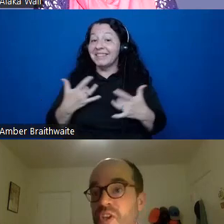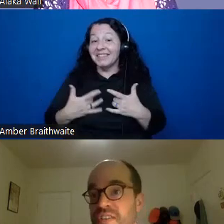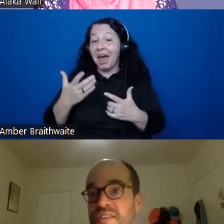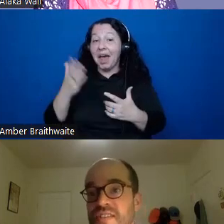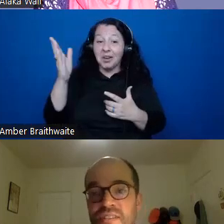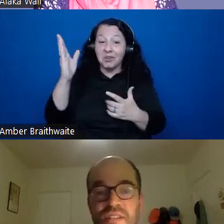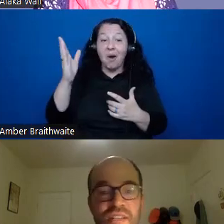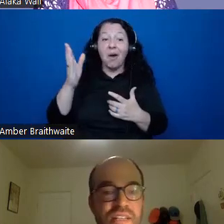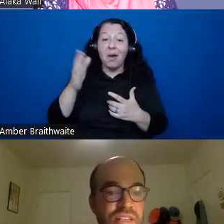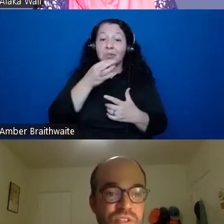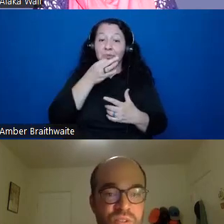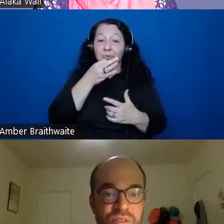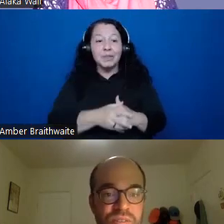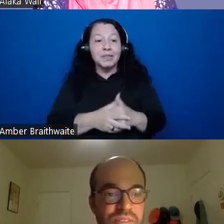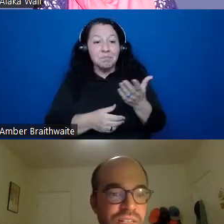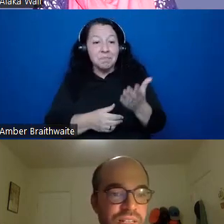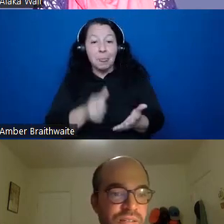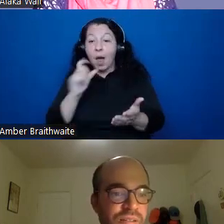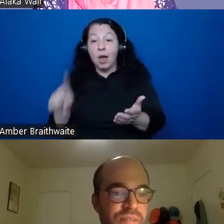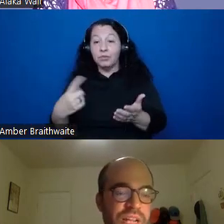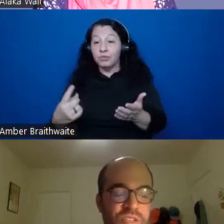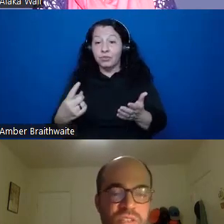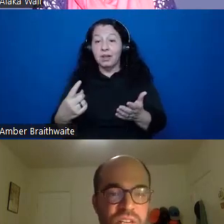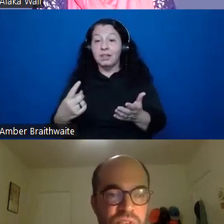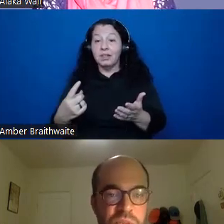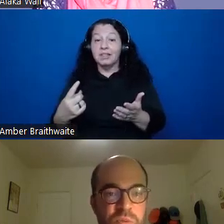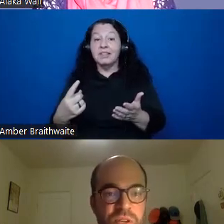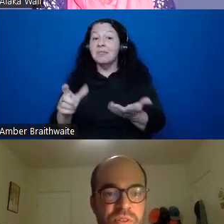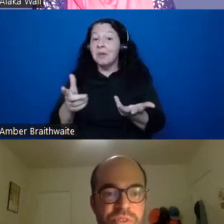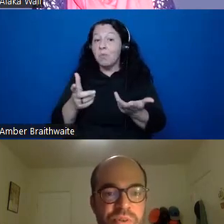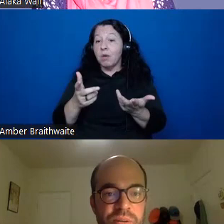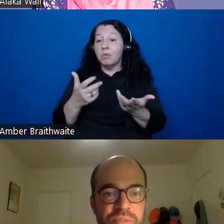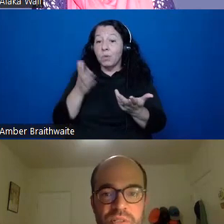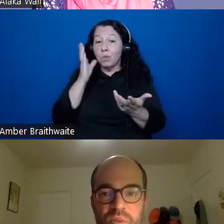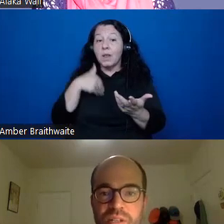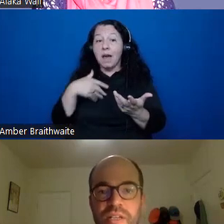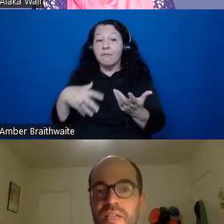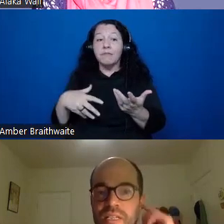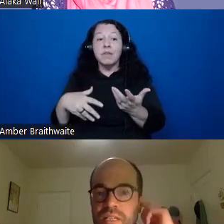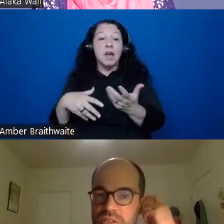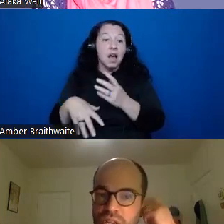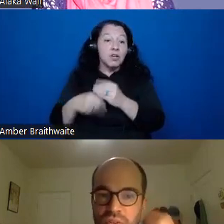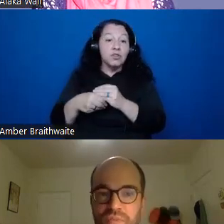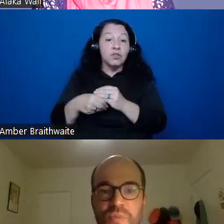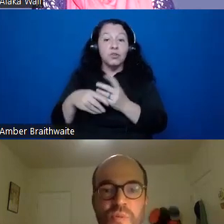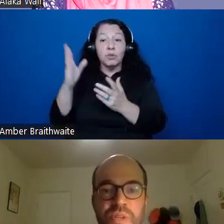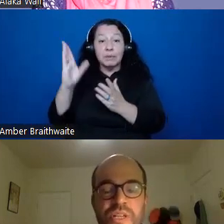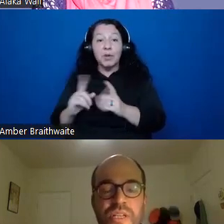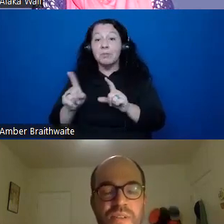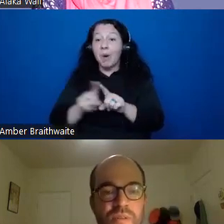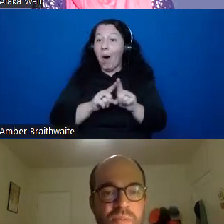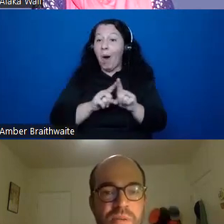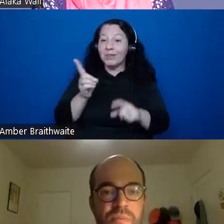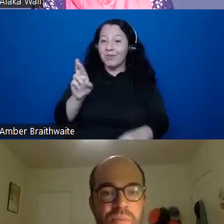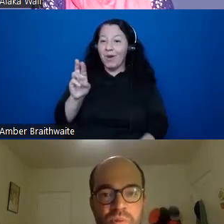Not just additional speakers, but also Dr. Wali herself will be